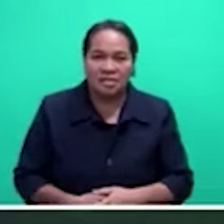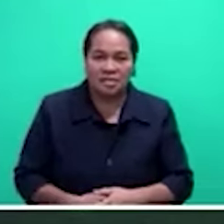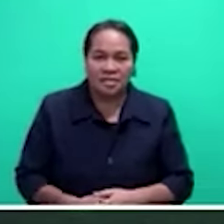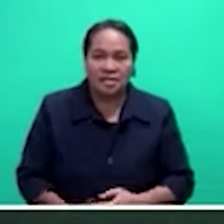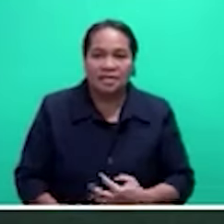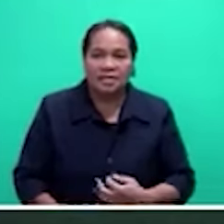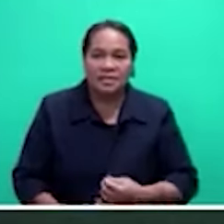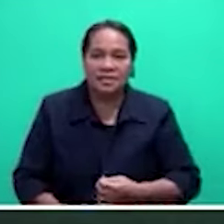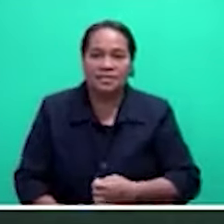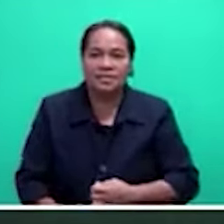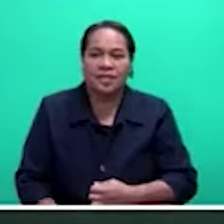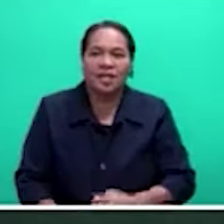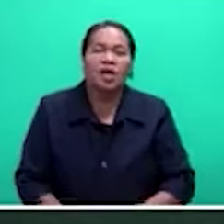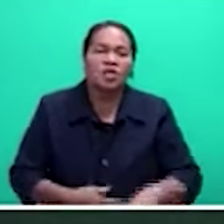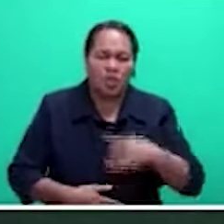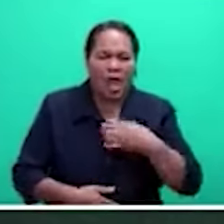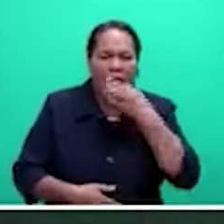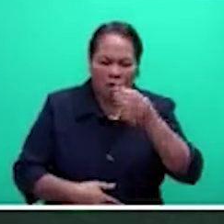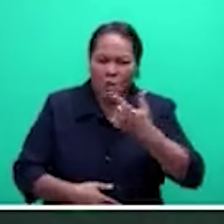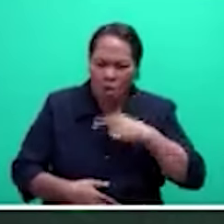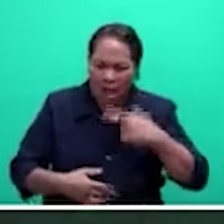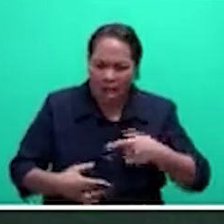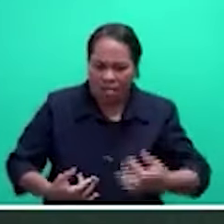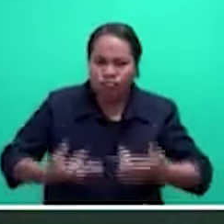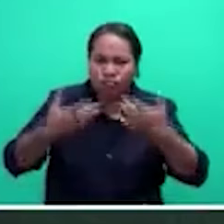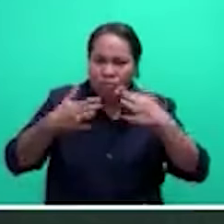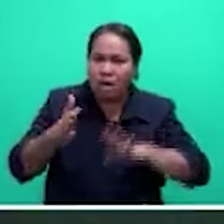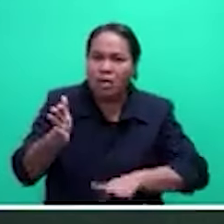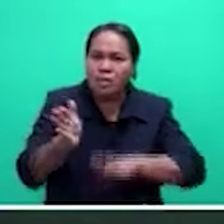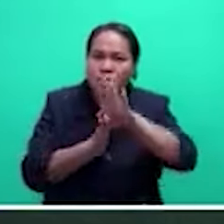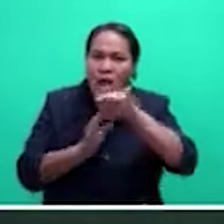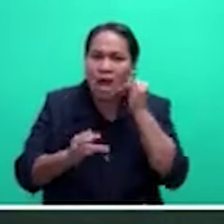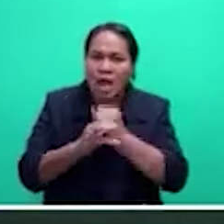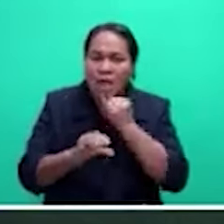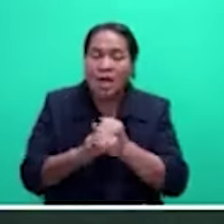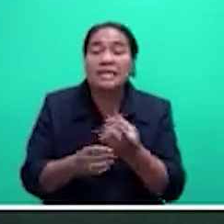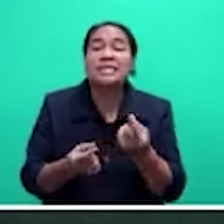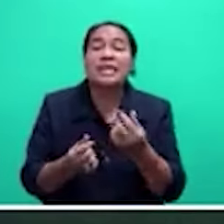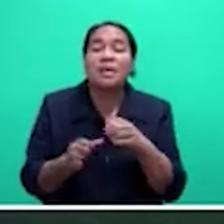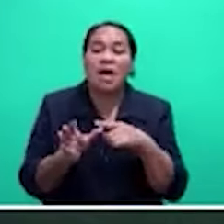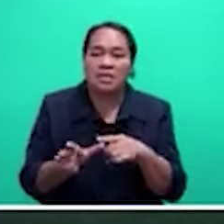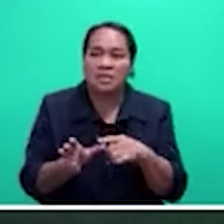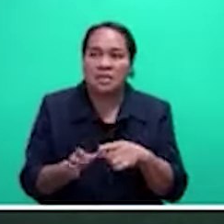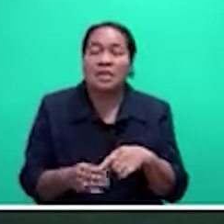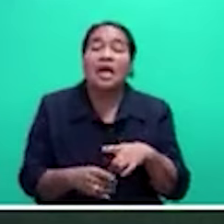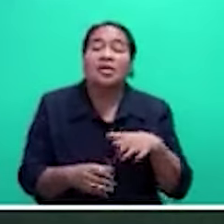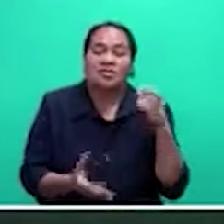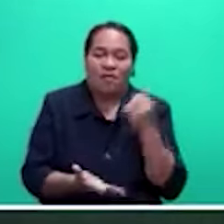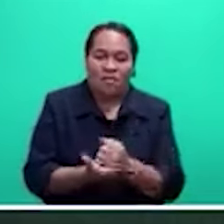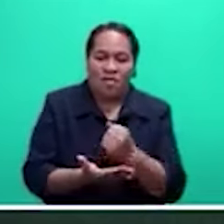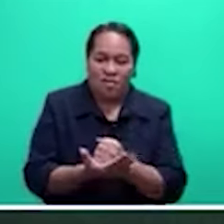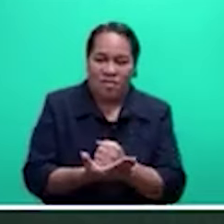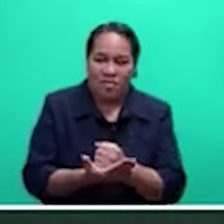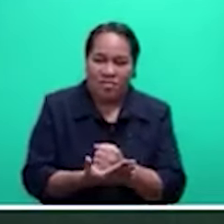one may ask, what is the reason for the huge statistical increase? And the simple answer is, it reaffirms and reflects the